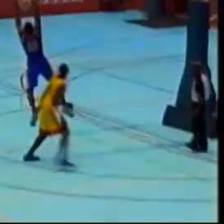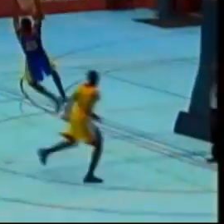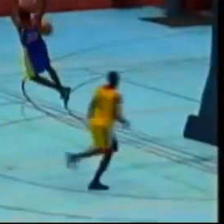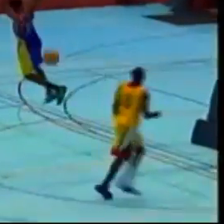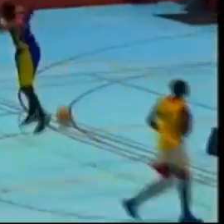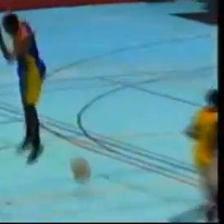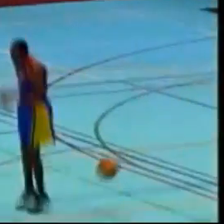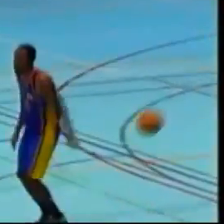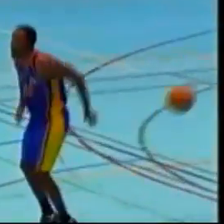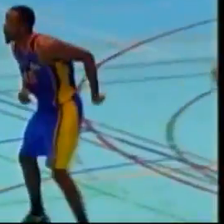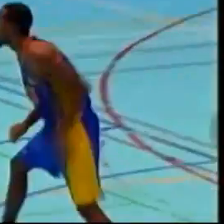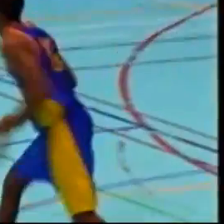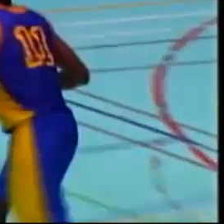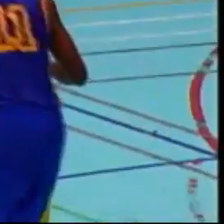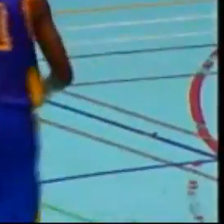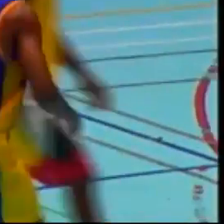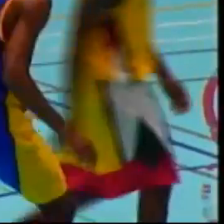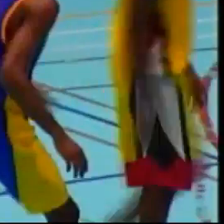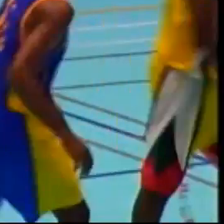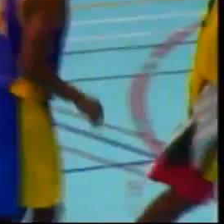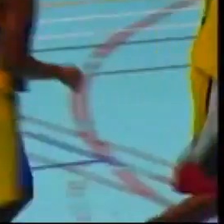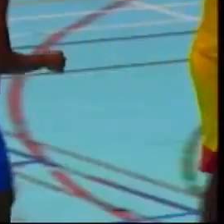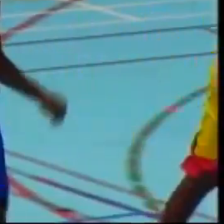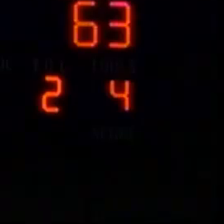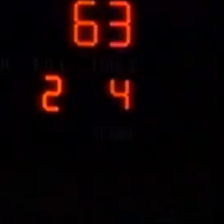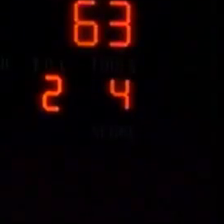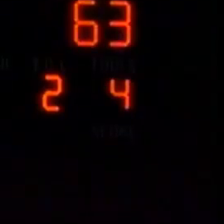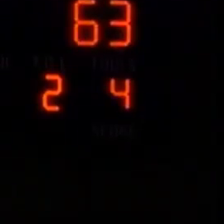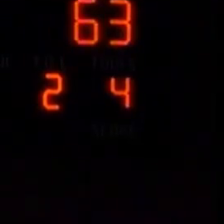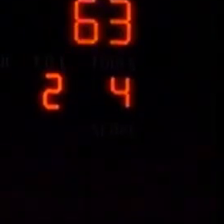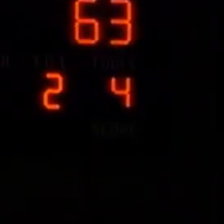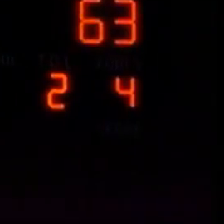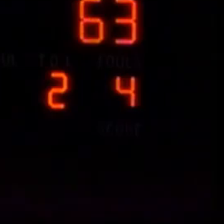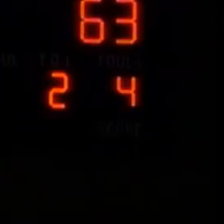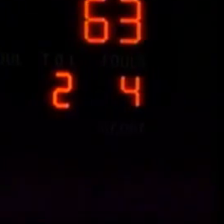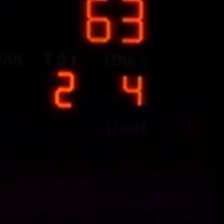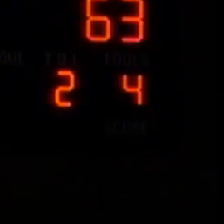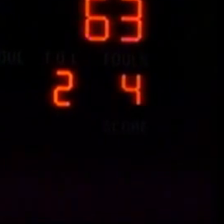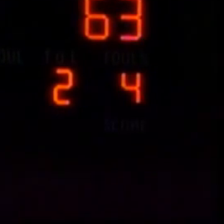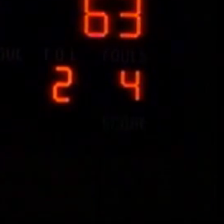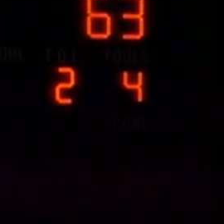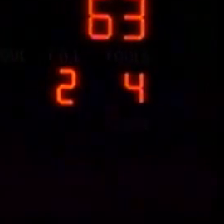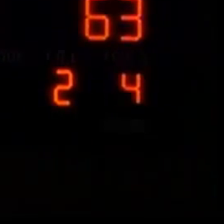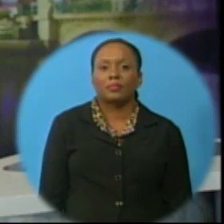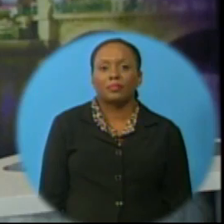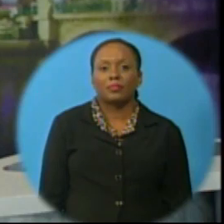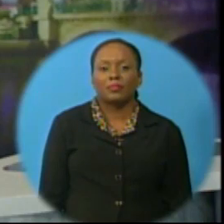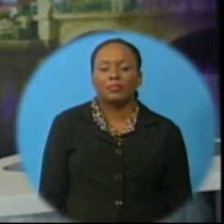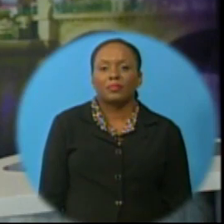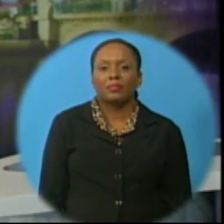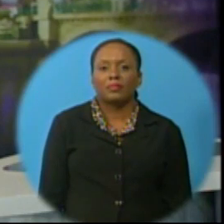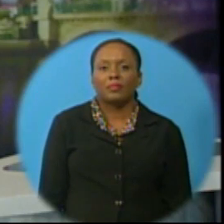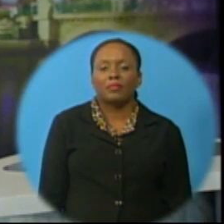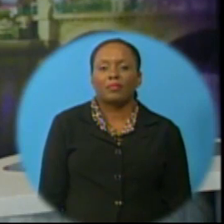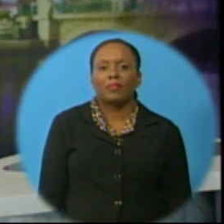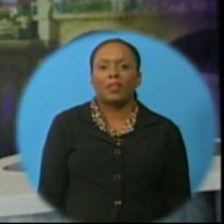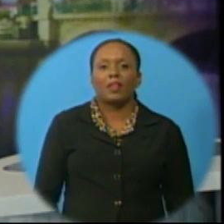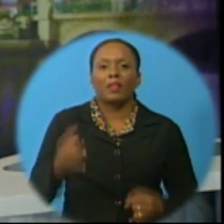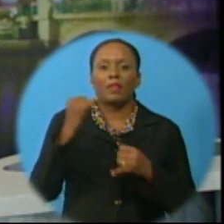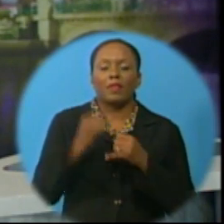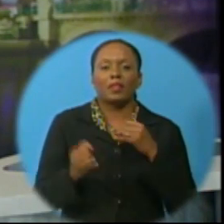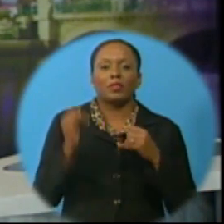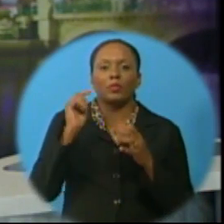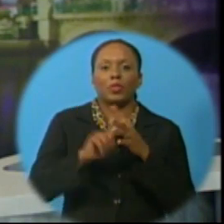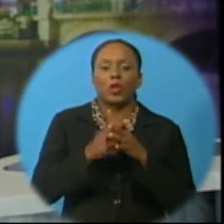16, winning 79-63, and the series 2-1. And the finals will